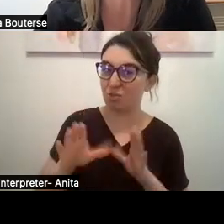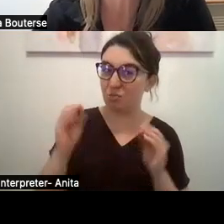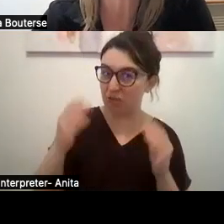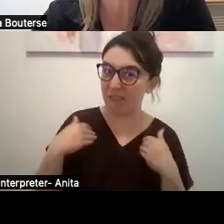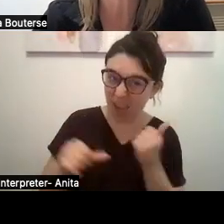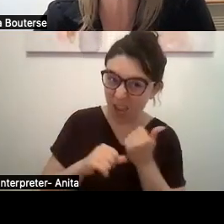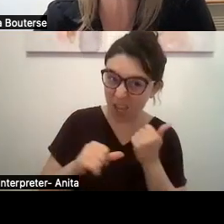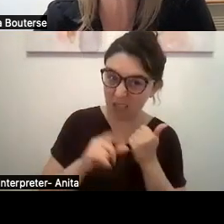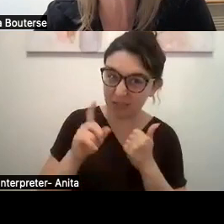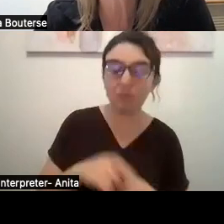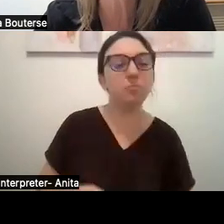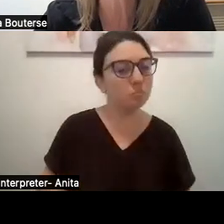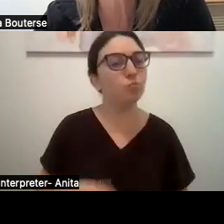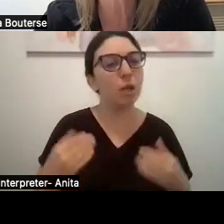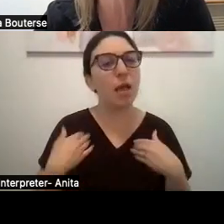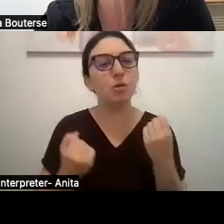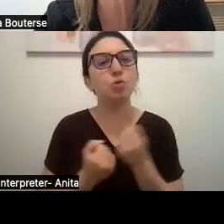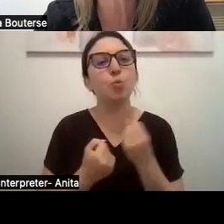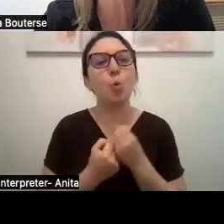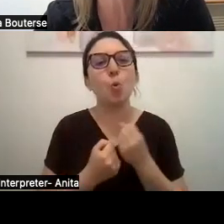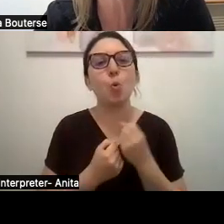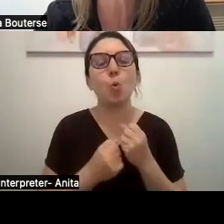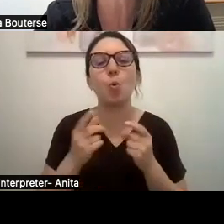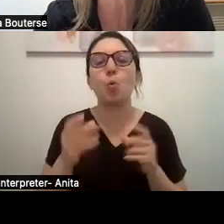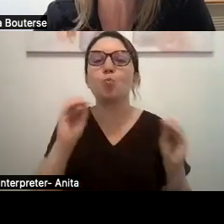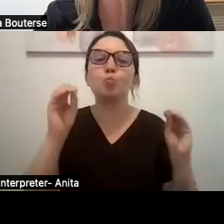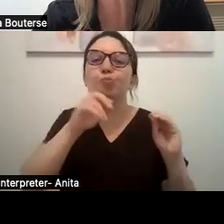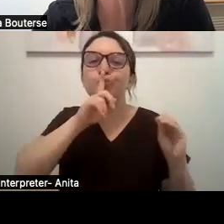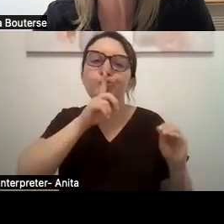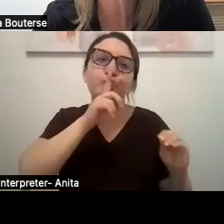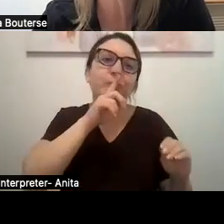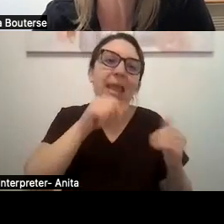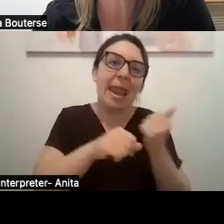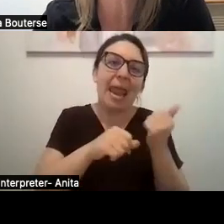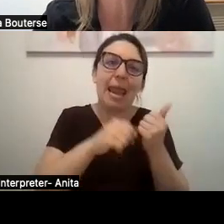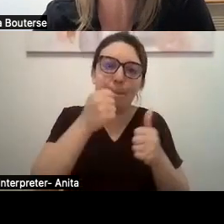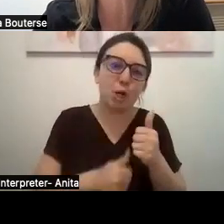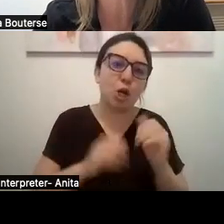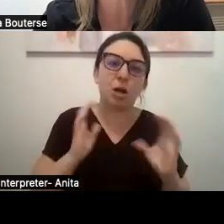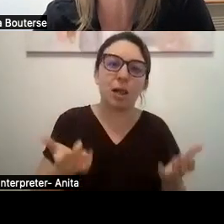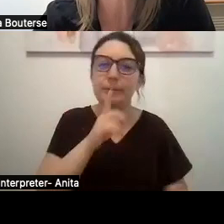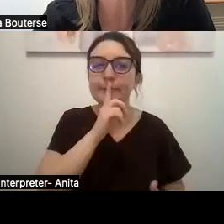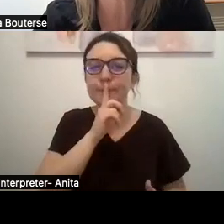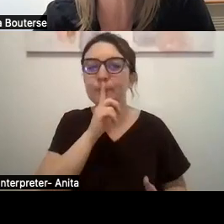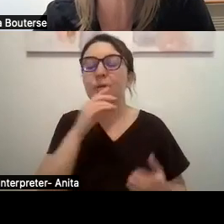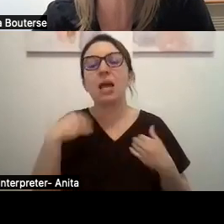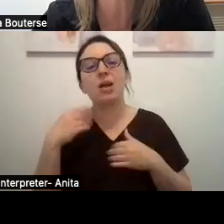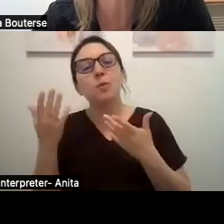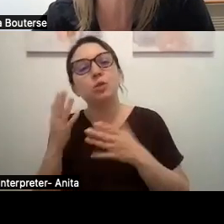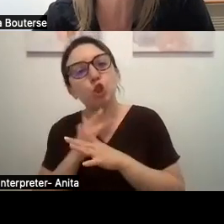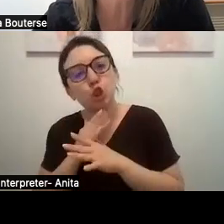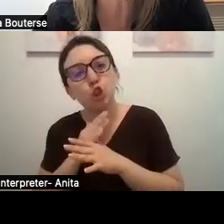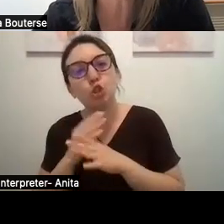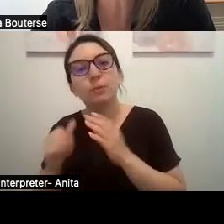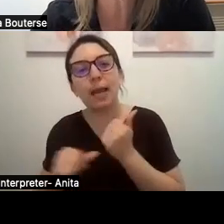have supports in the classroom. They're not assigned an aide per class. We have a German aide and an